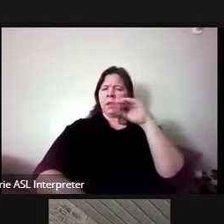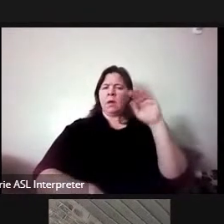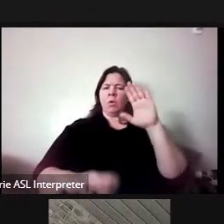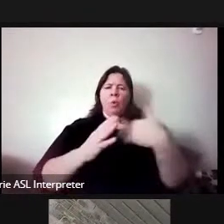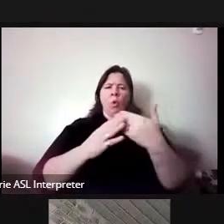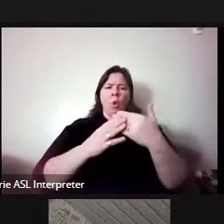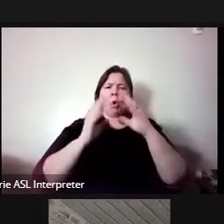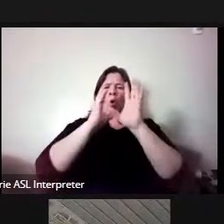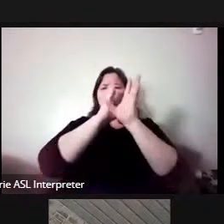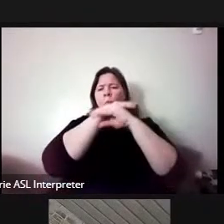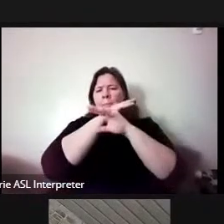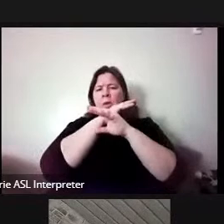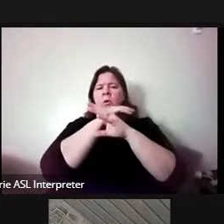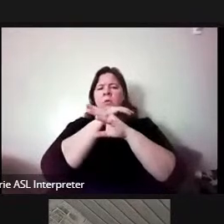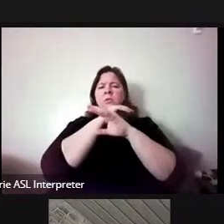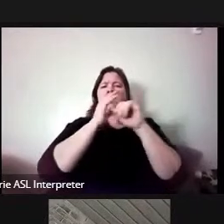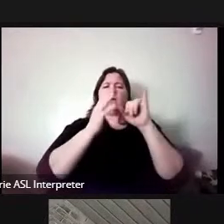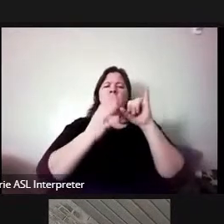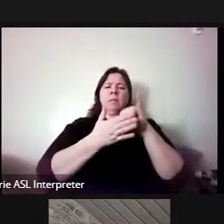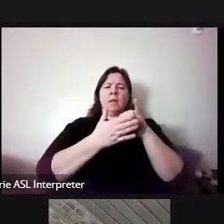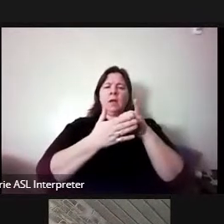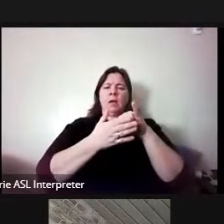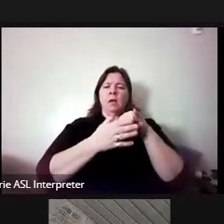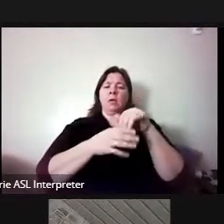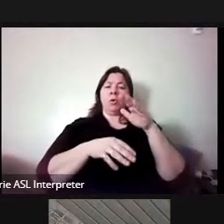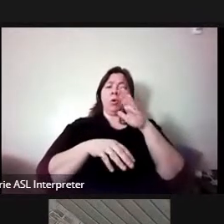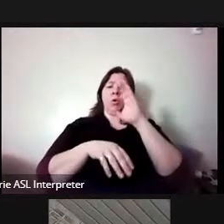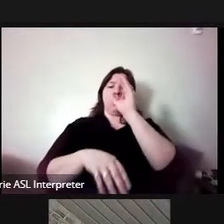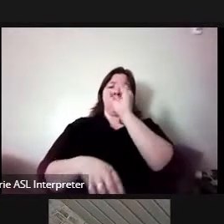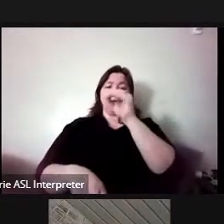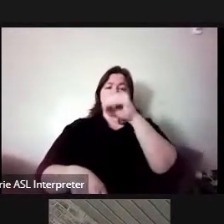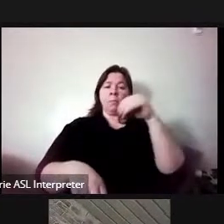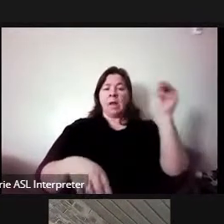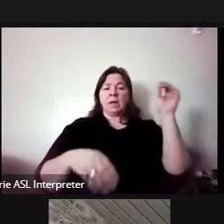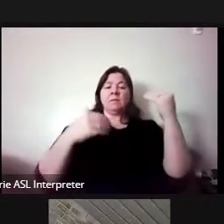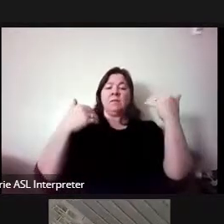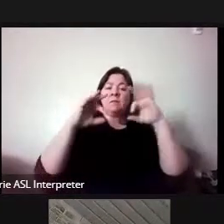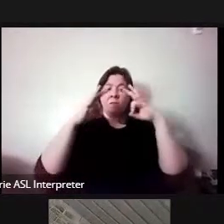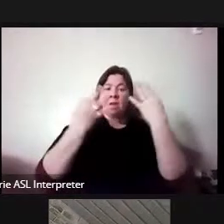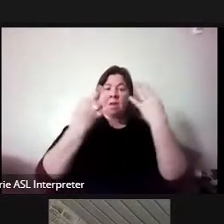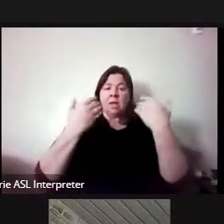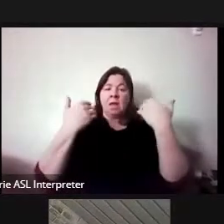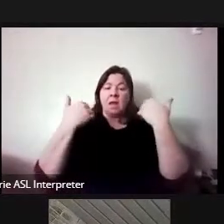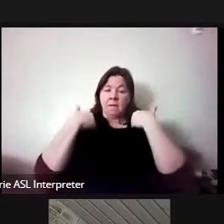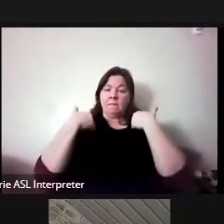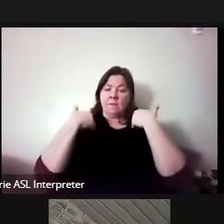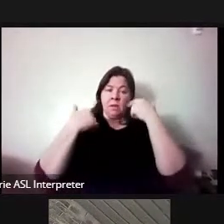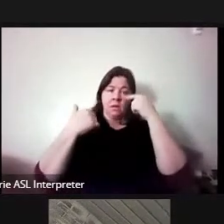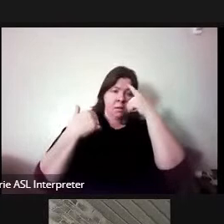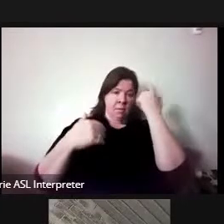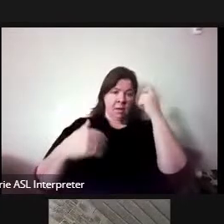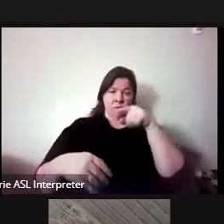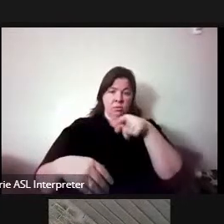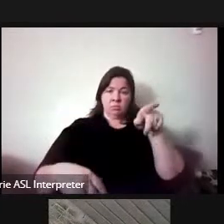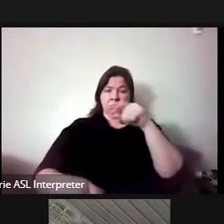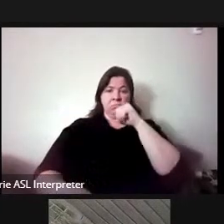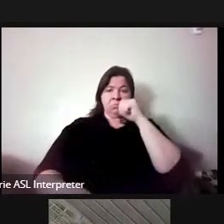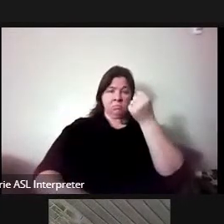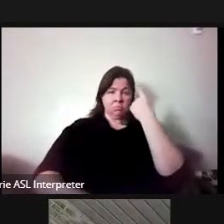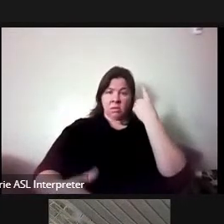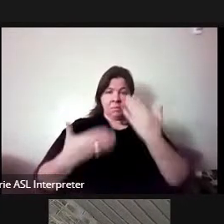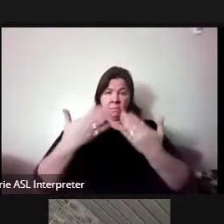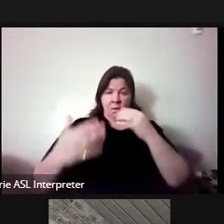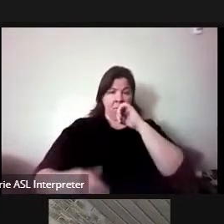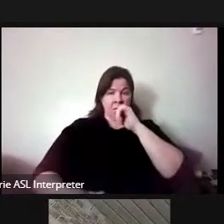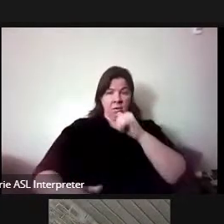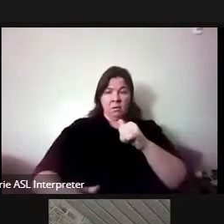the webinars that our Onpassive family has. Because even if you don't understand